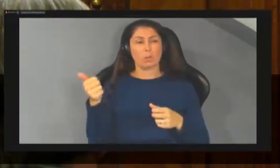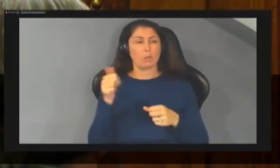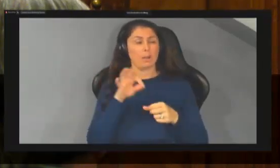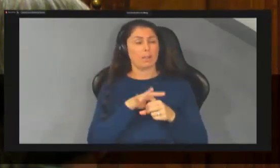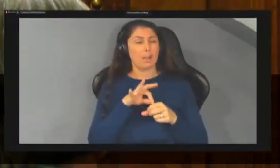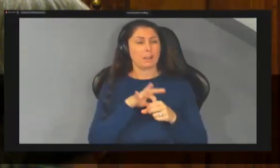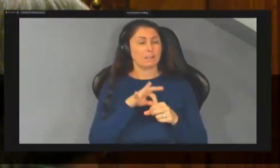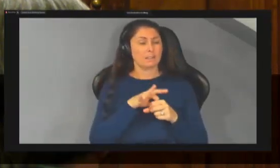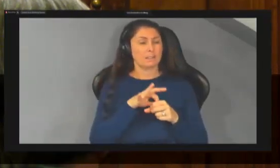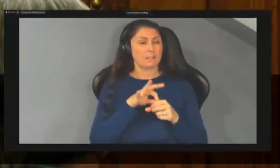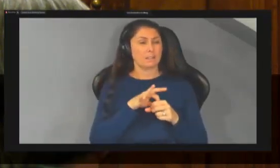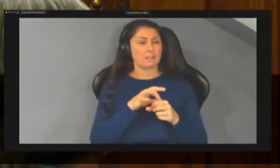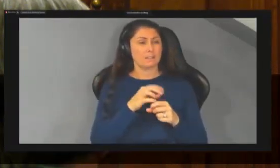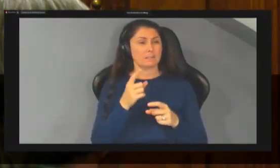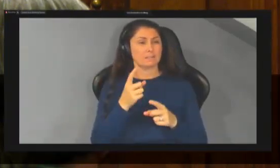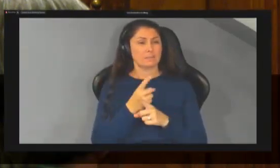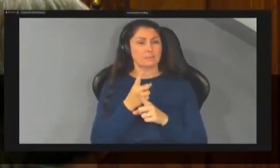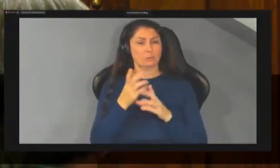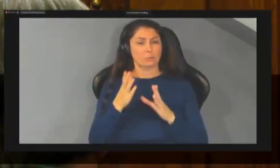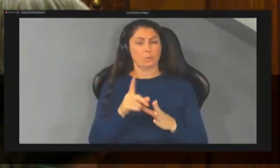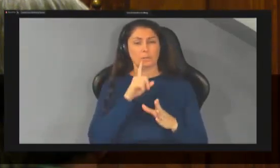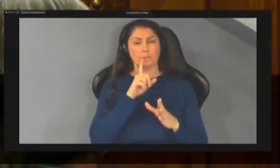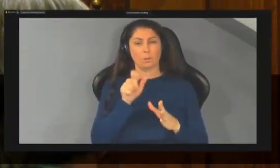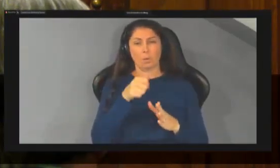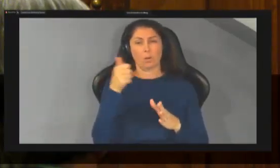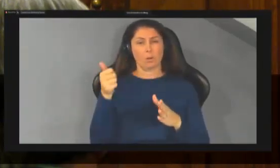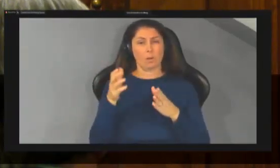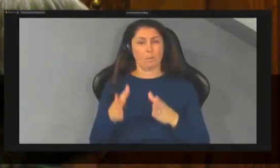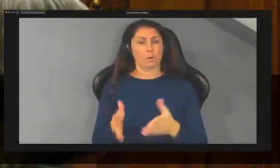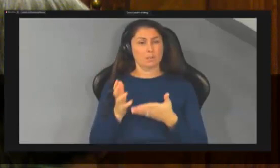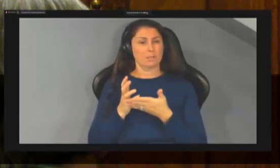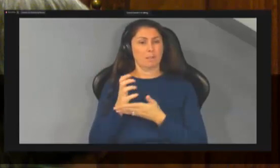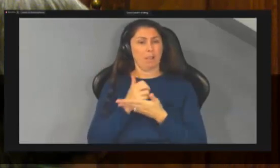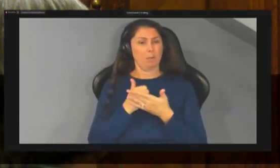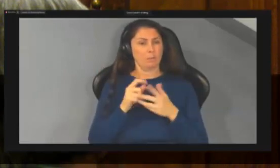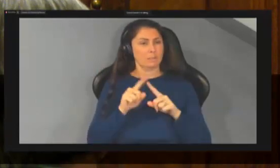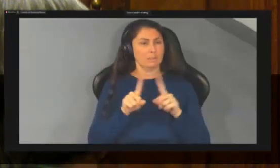It's like almost a whole another person's salary difference.